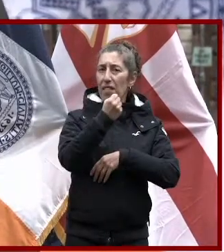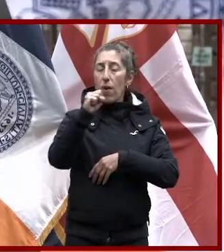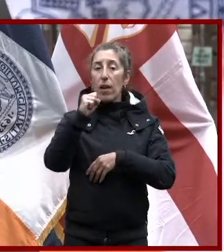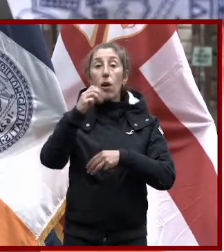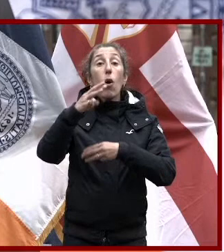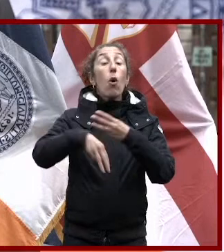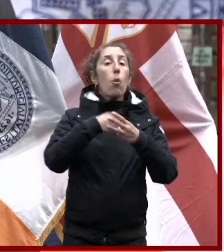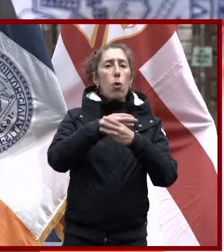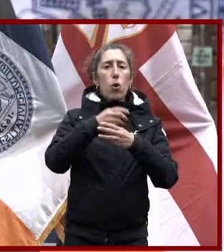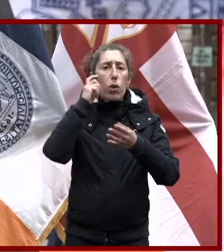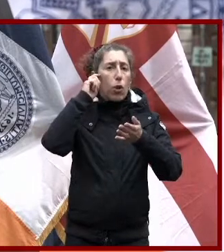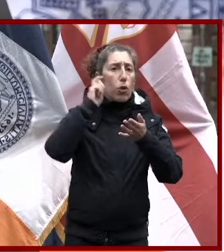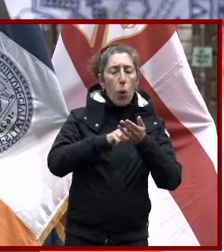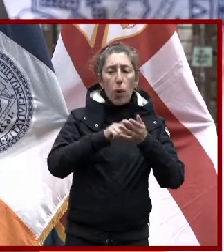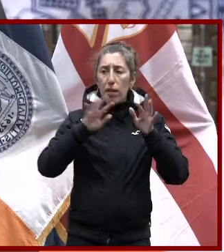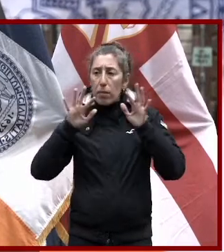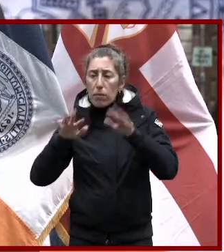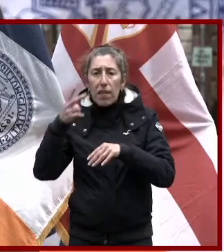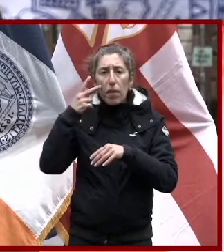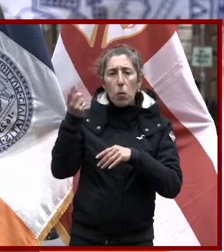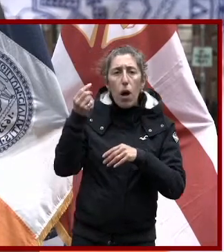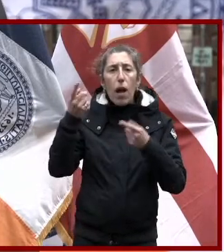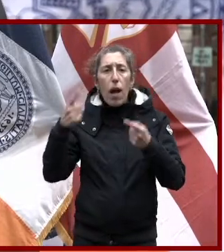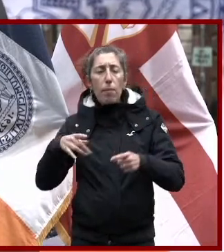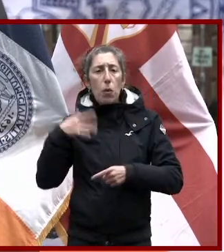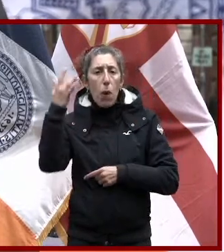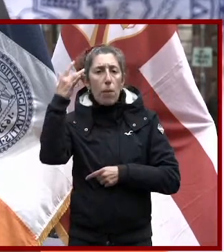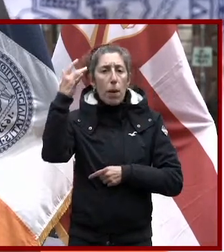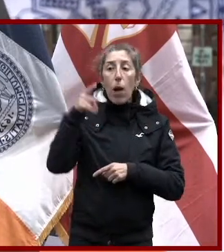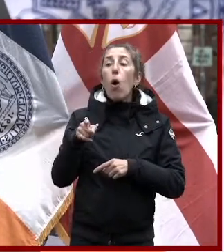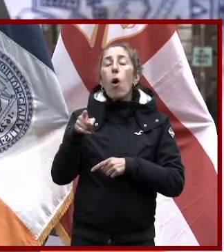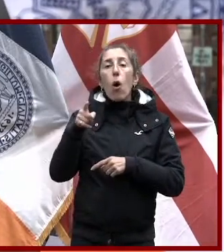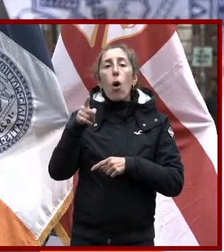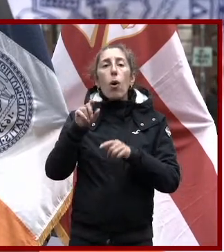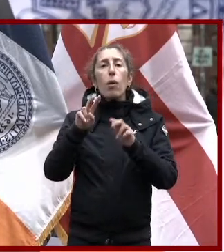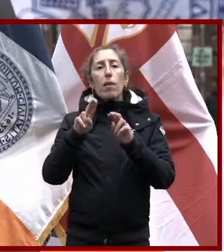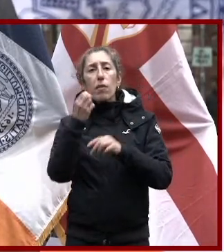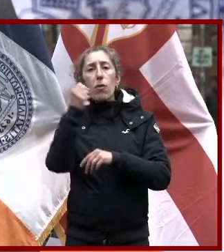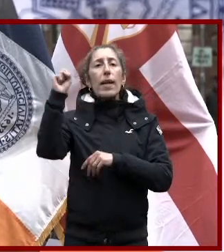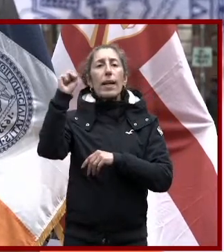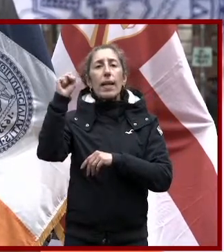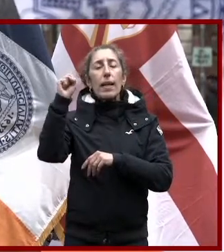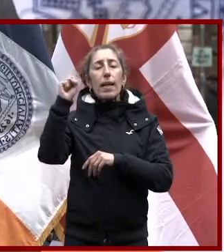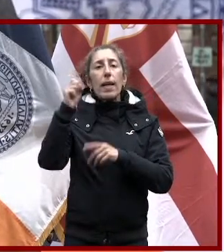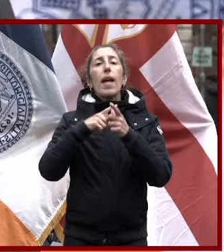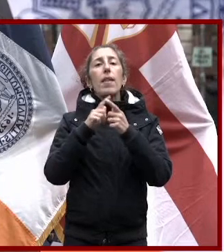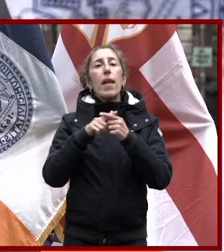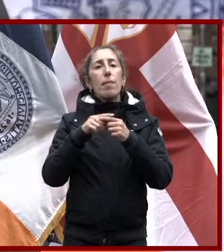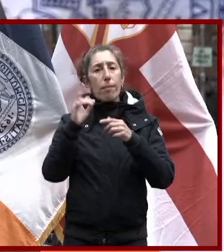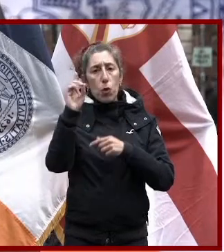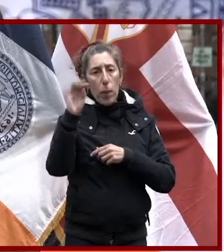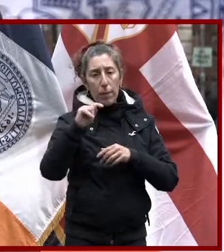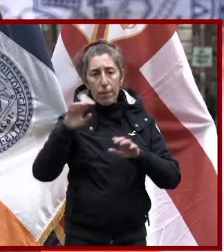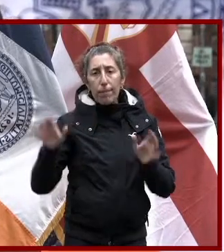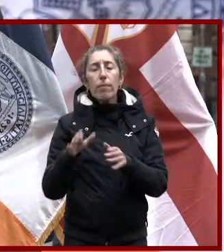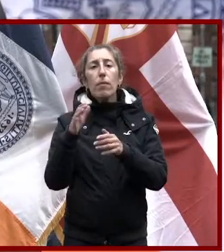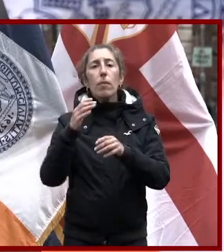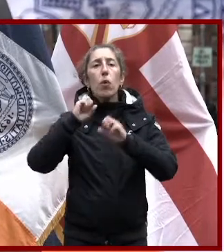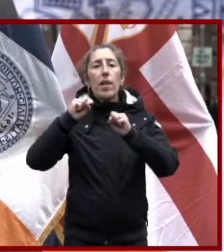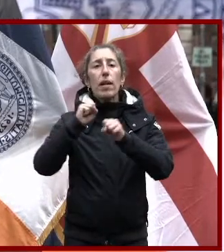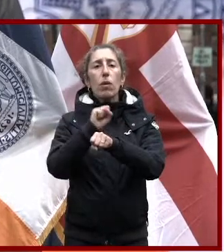and highlighted the ongoing need to protect workers. Though fearlessly organizing and demanding